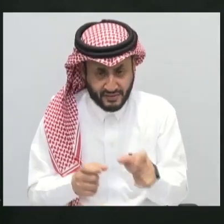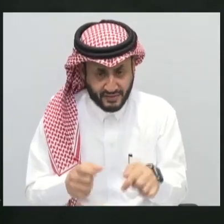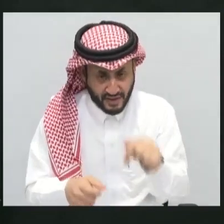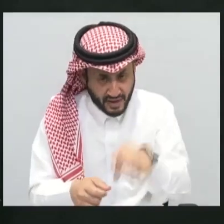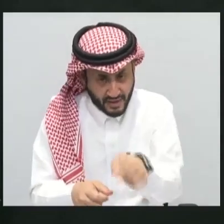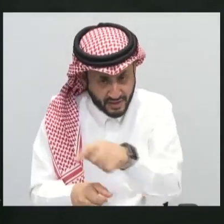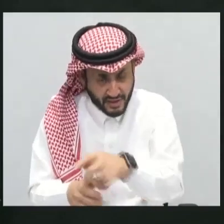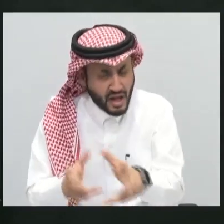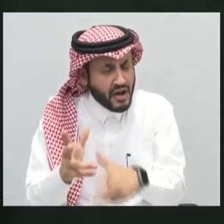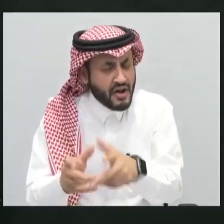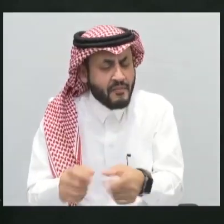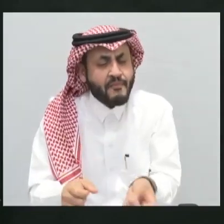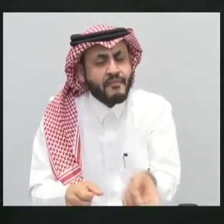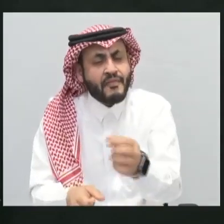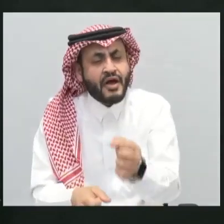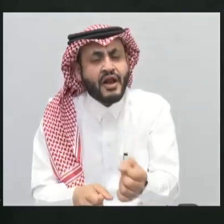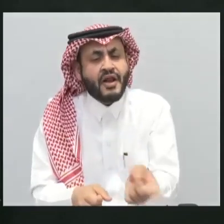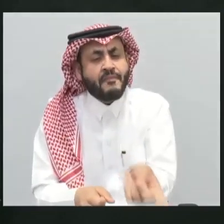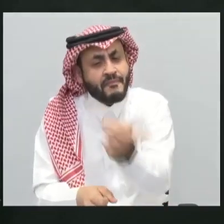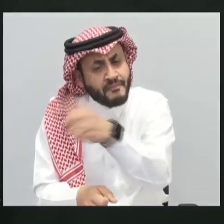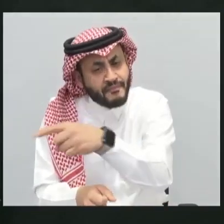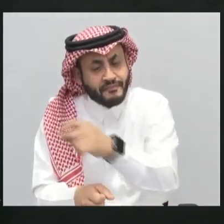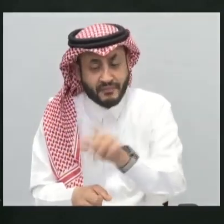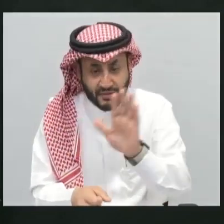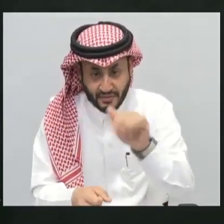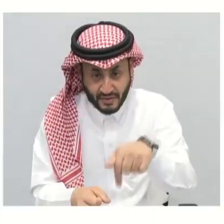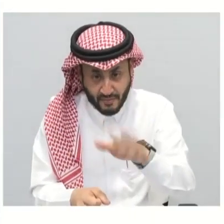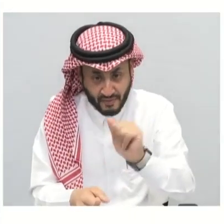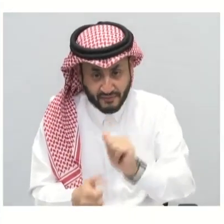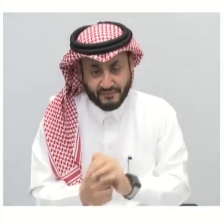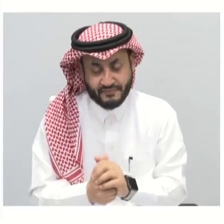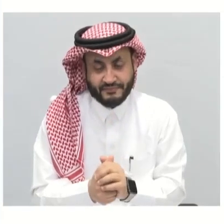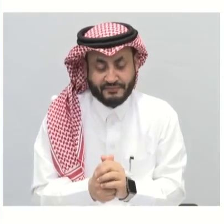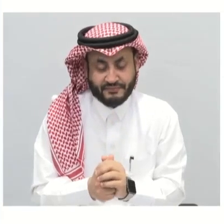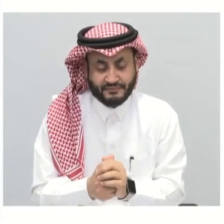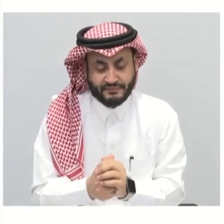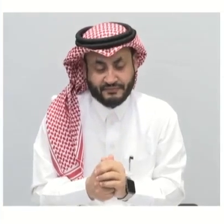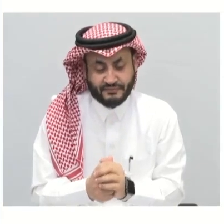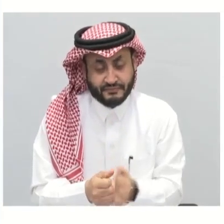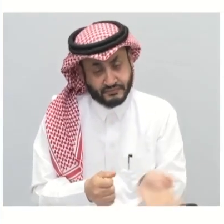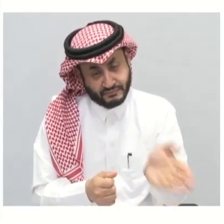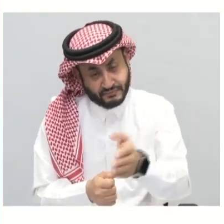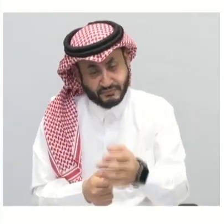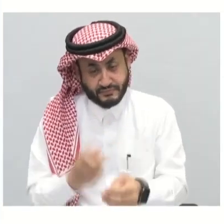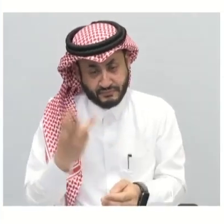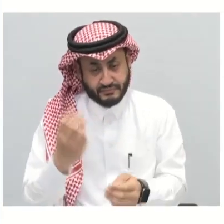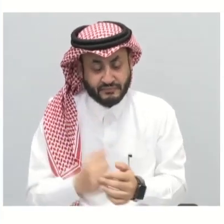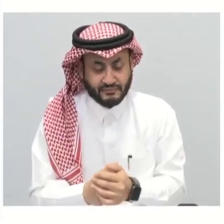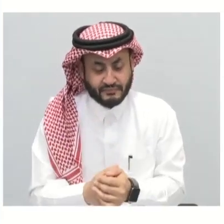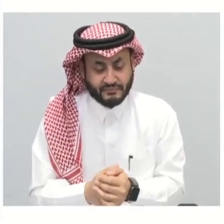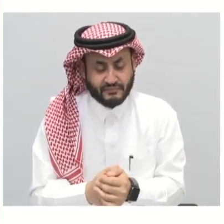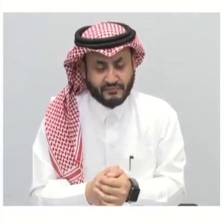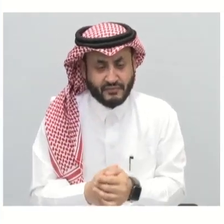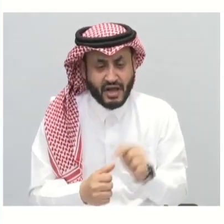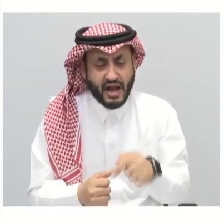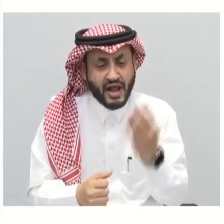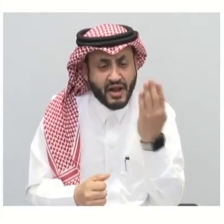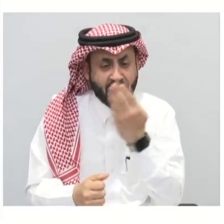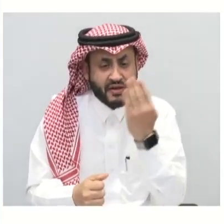to talk or to show that I'm using it for the future. Also another example, I am studying